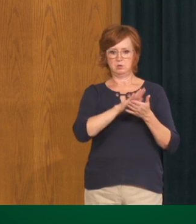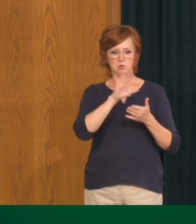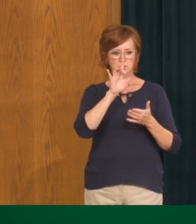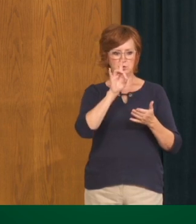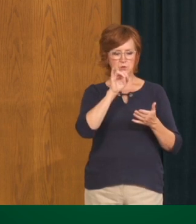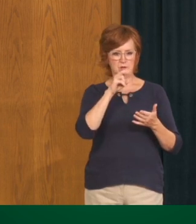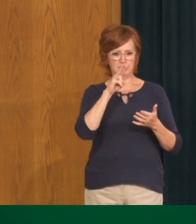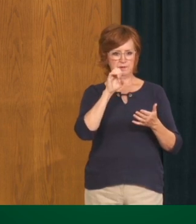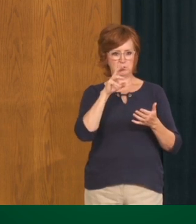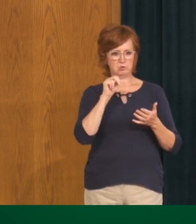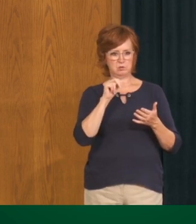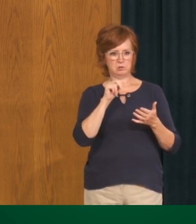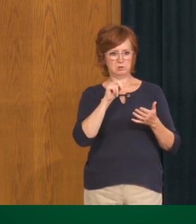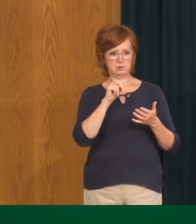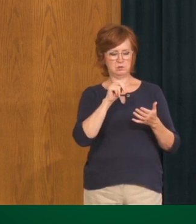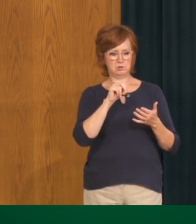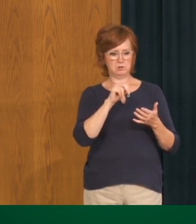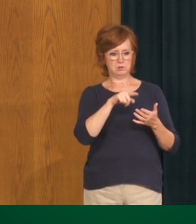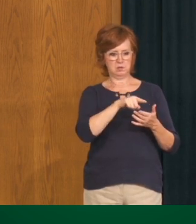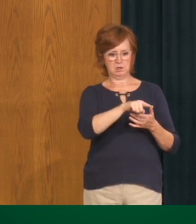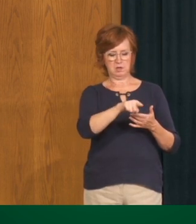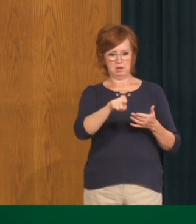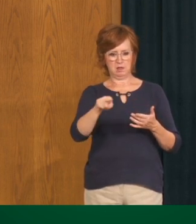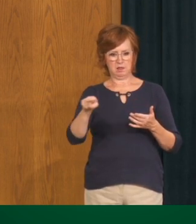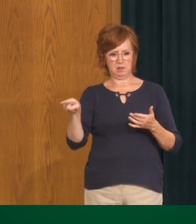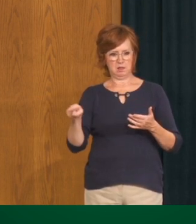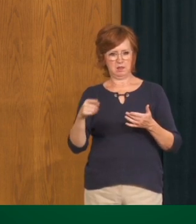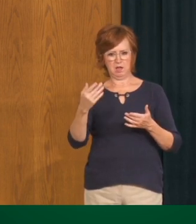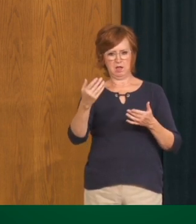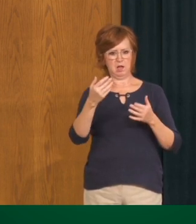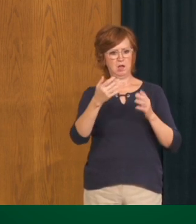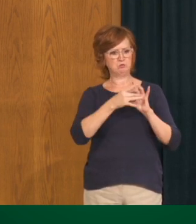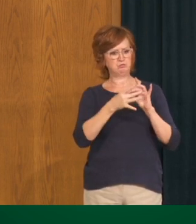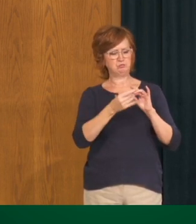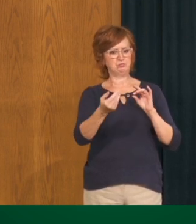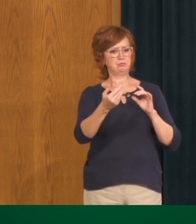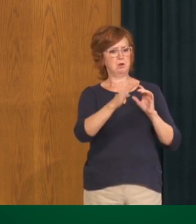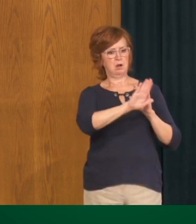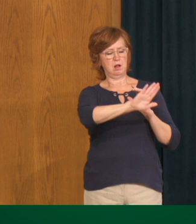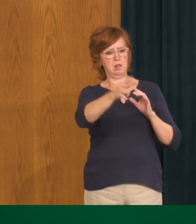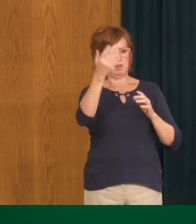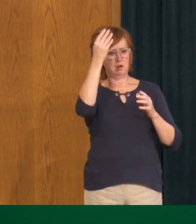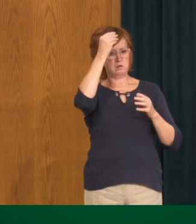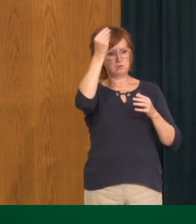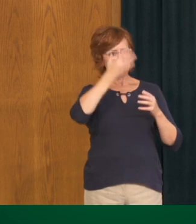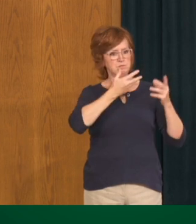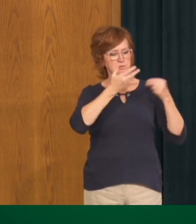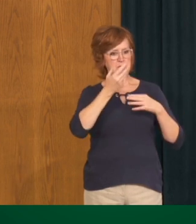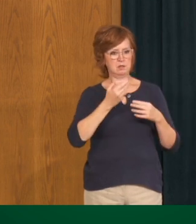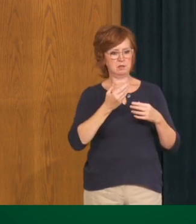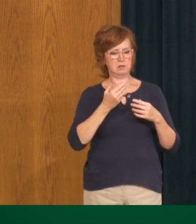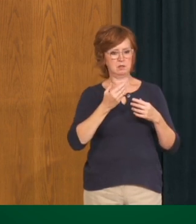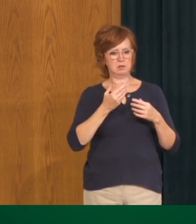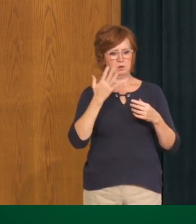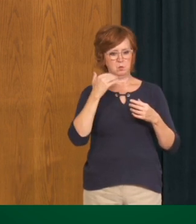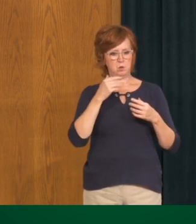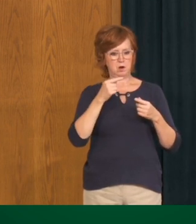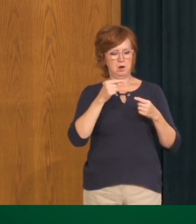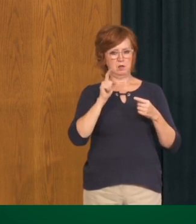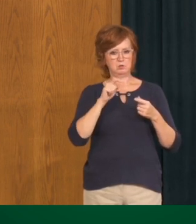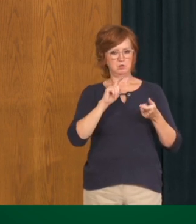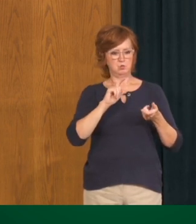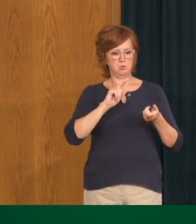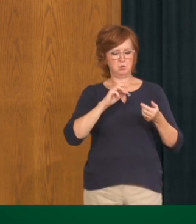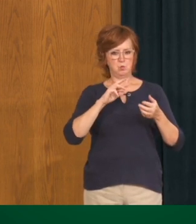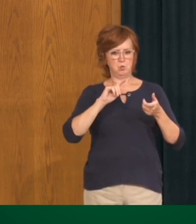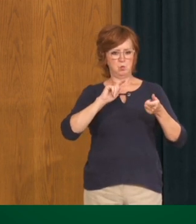didn't work in reverse, why you didn't go to the school divisions first and ask them for their input and then build your plan from there. And